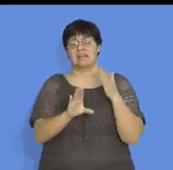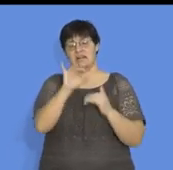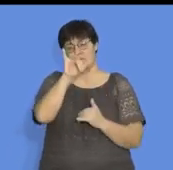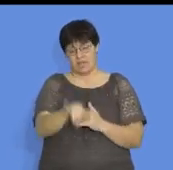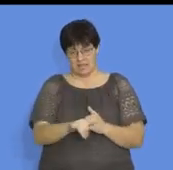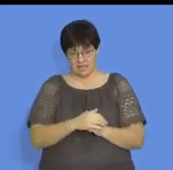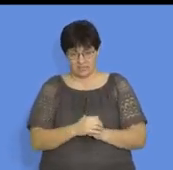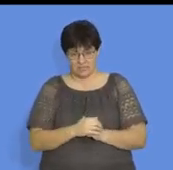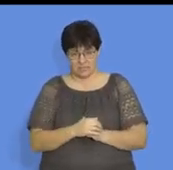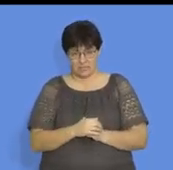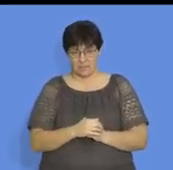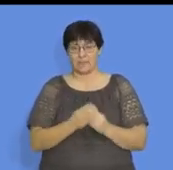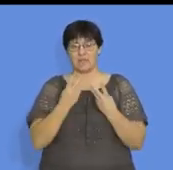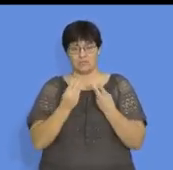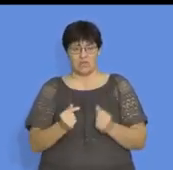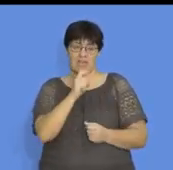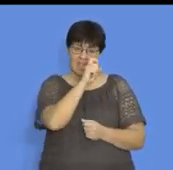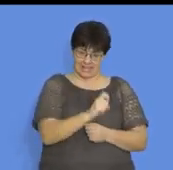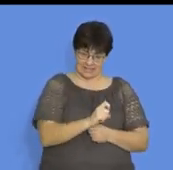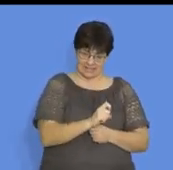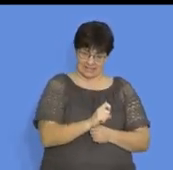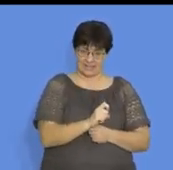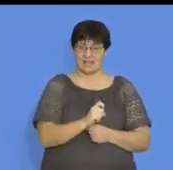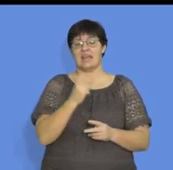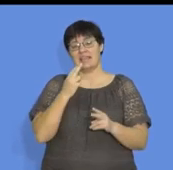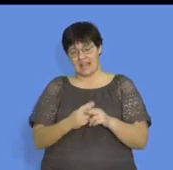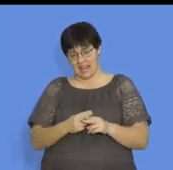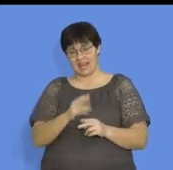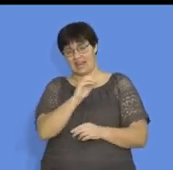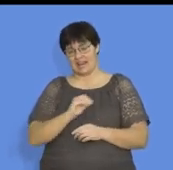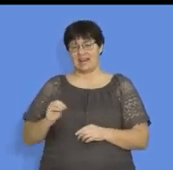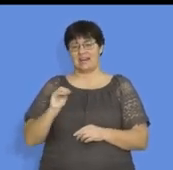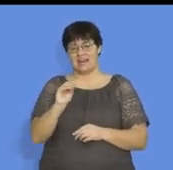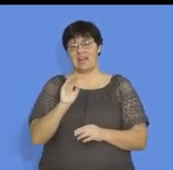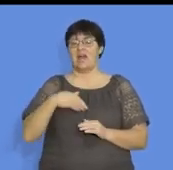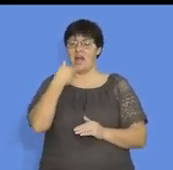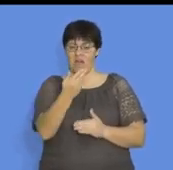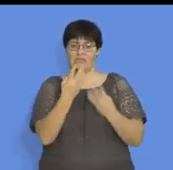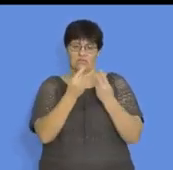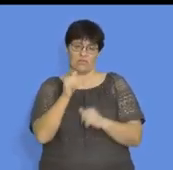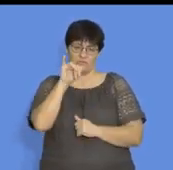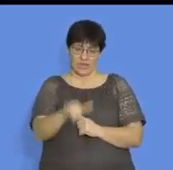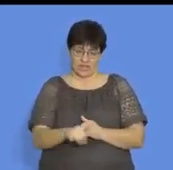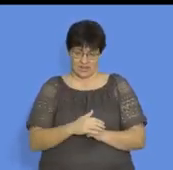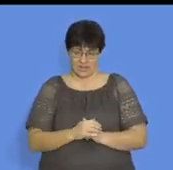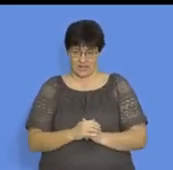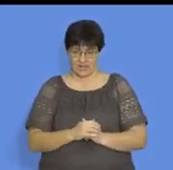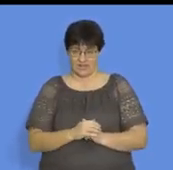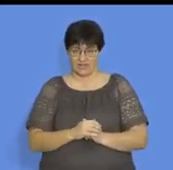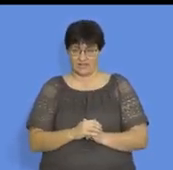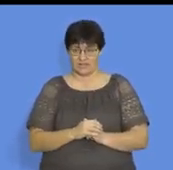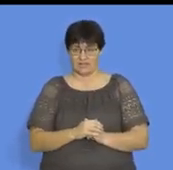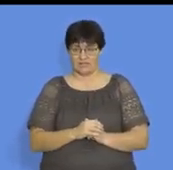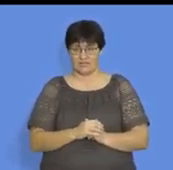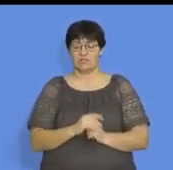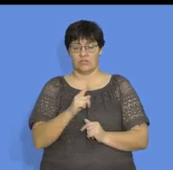cancelling the y, solving the x, and then going to solve the y after. So I will firstly